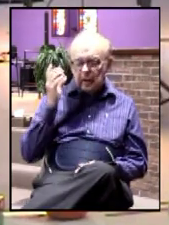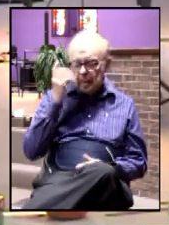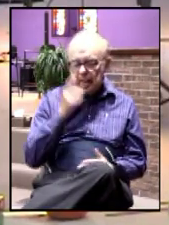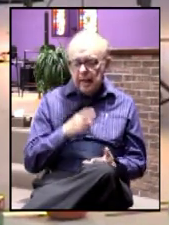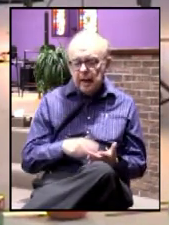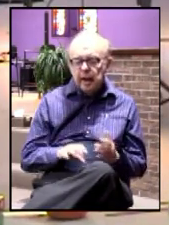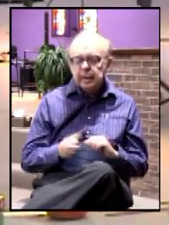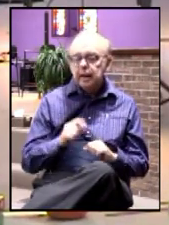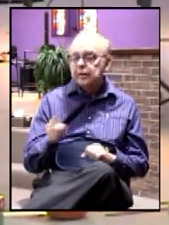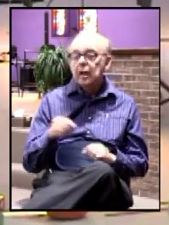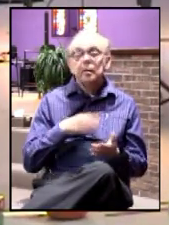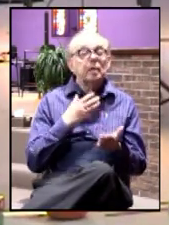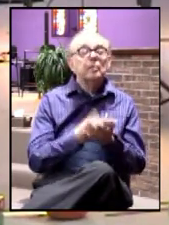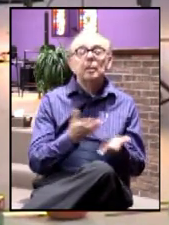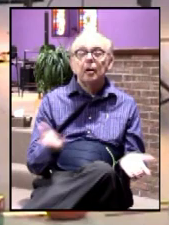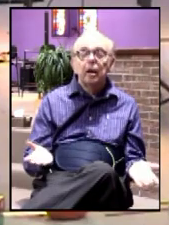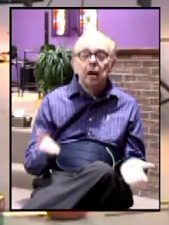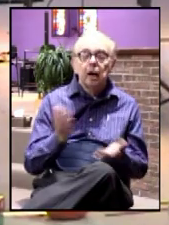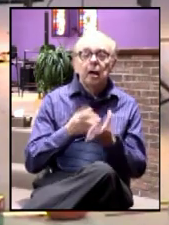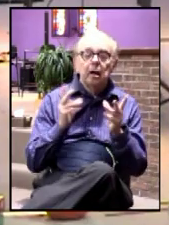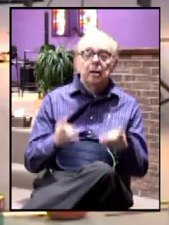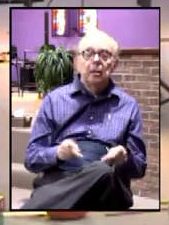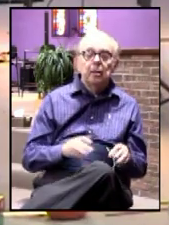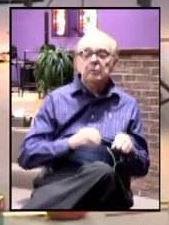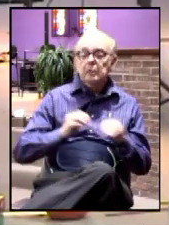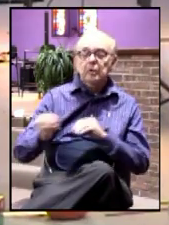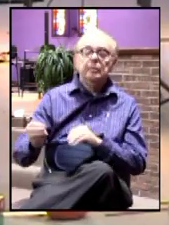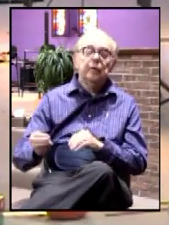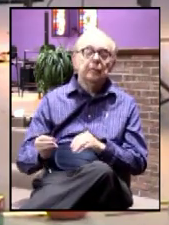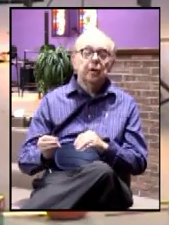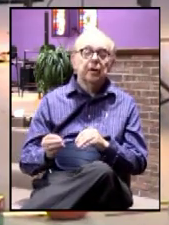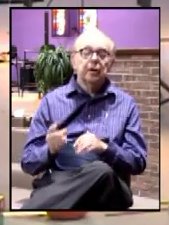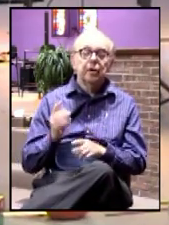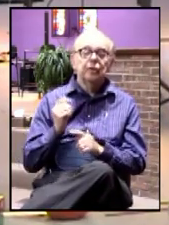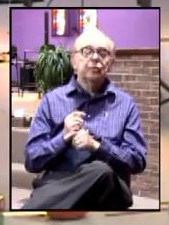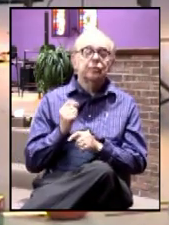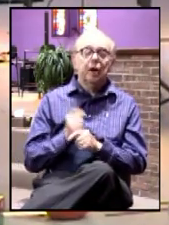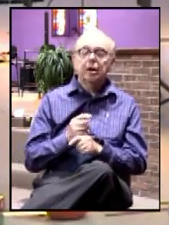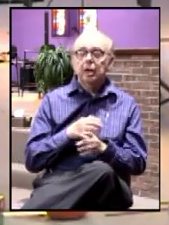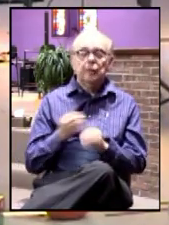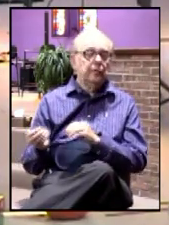Guess how they got there? Somebody picked them up and put them on a truck